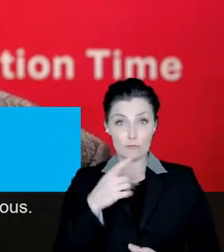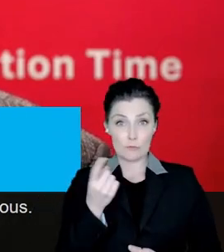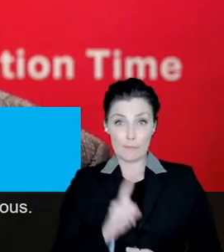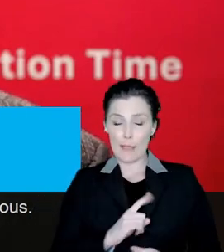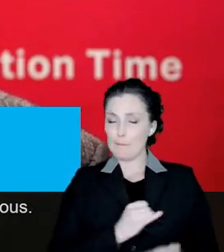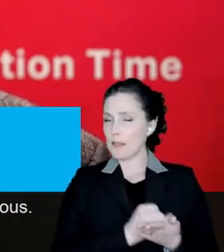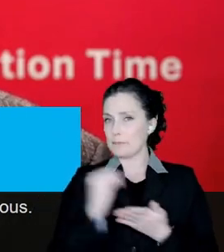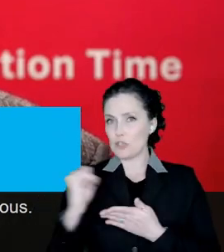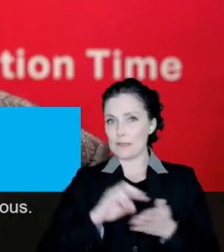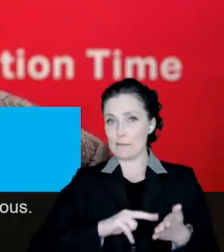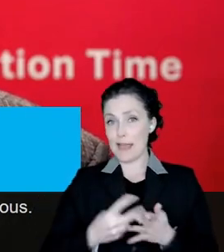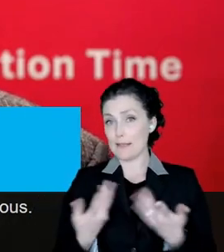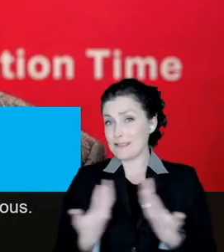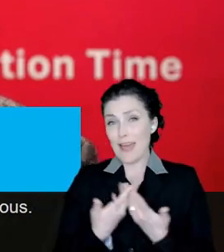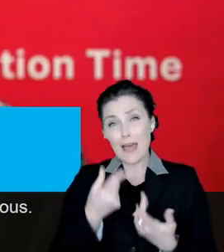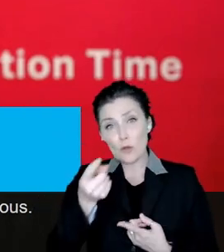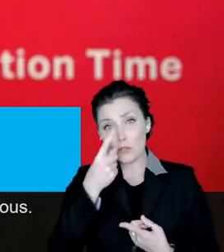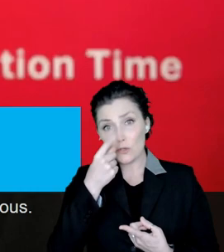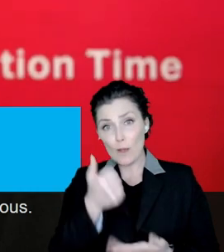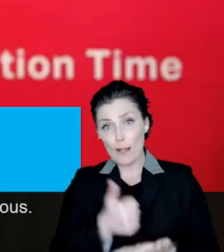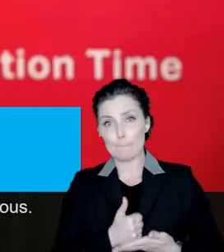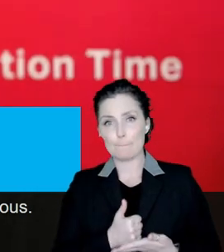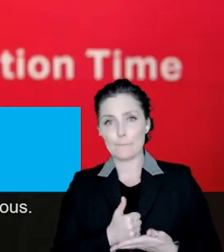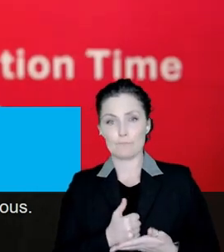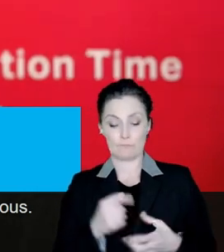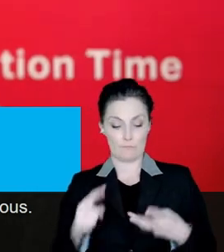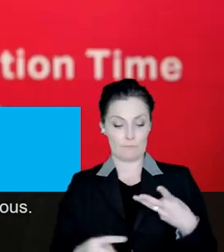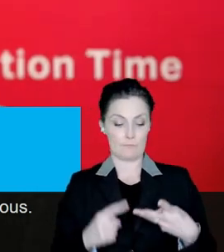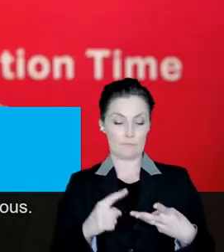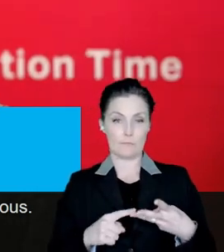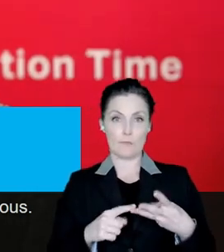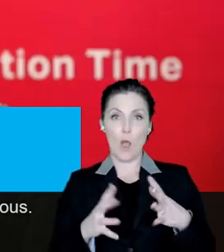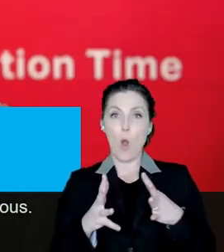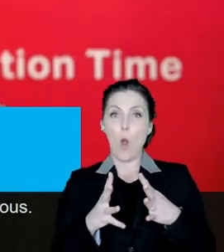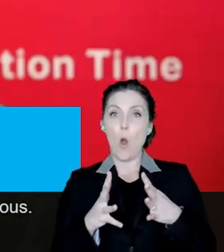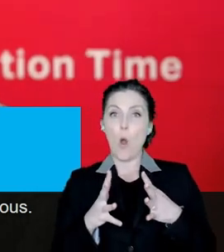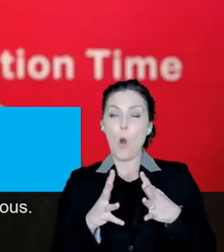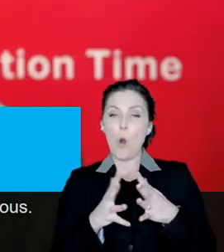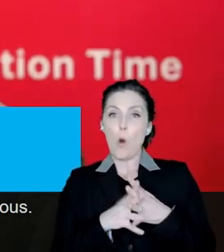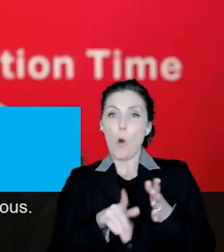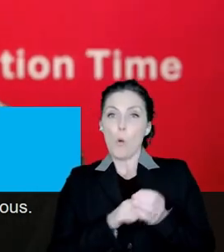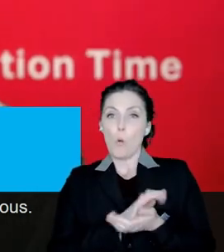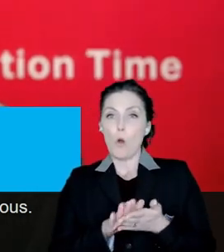can you assist us? And finally, from Waltham Forest, we have Kate,